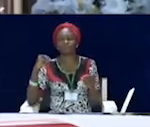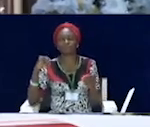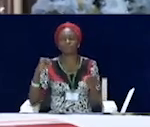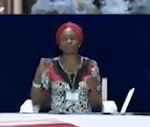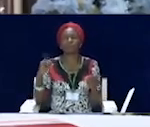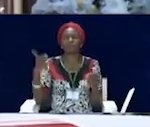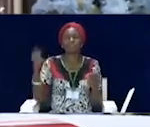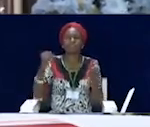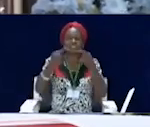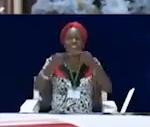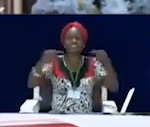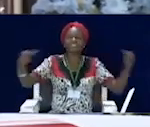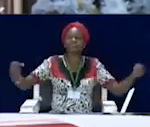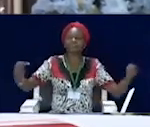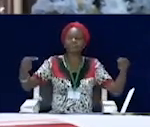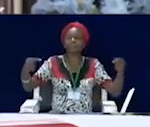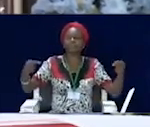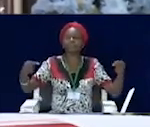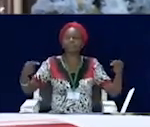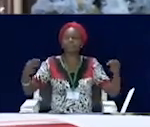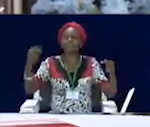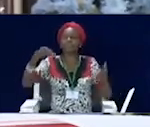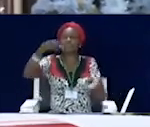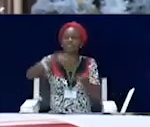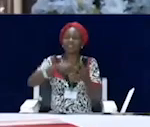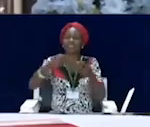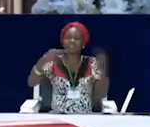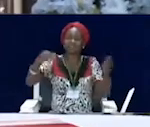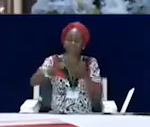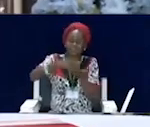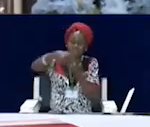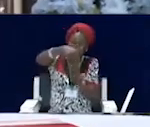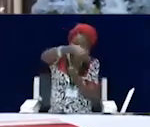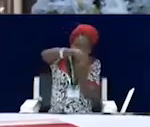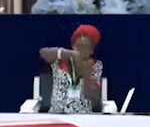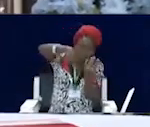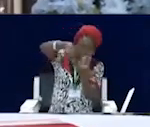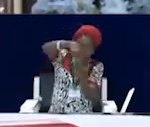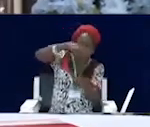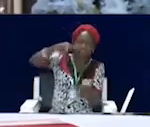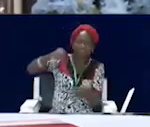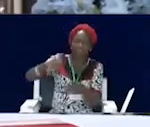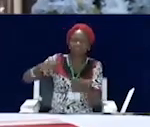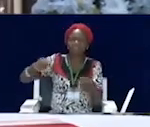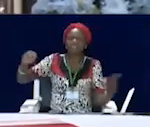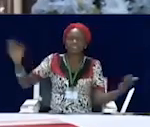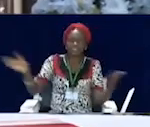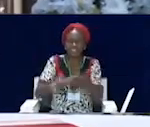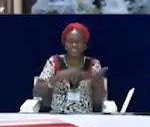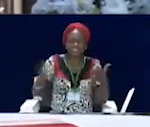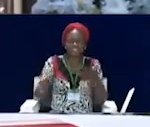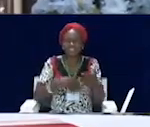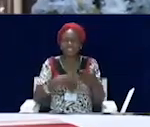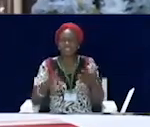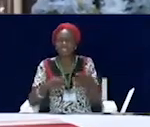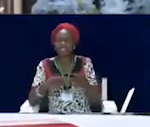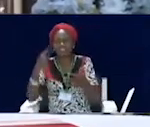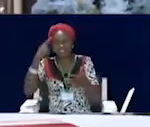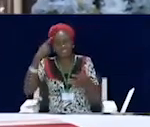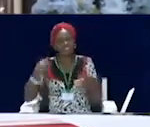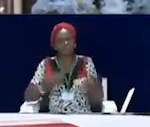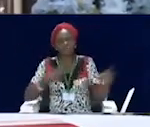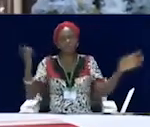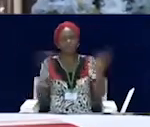The enemies, the external enemies that had surrounded him, thinking, we got